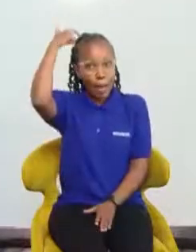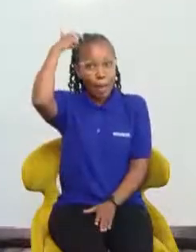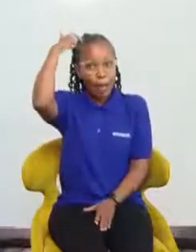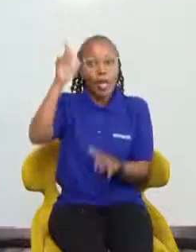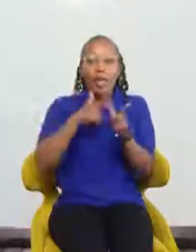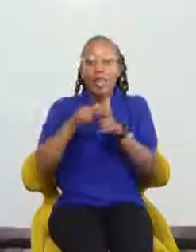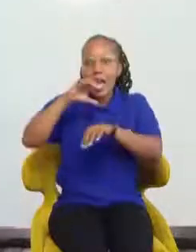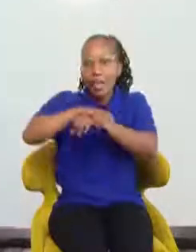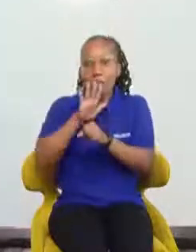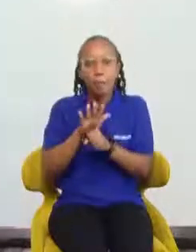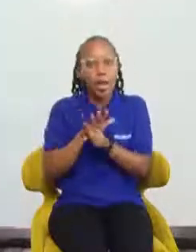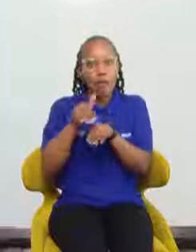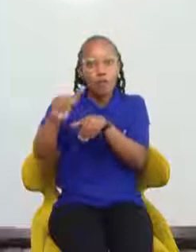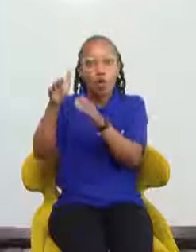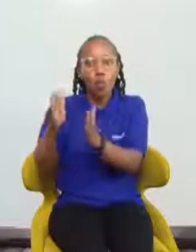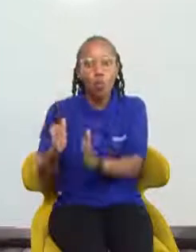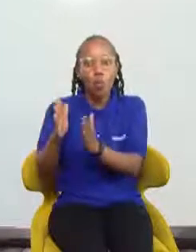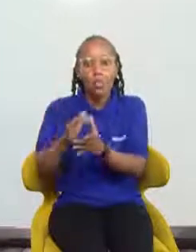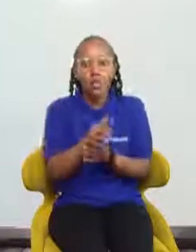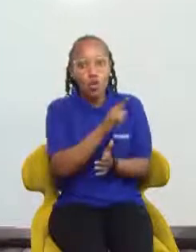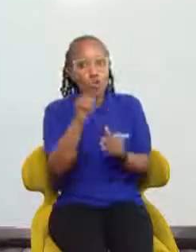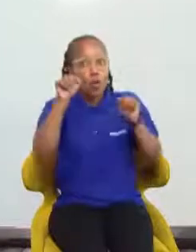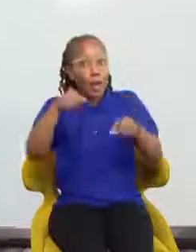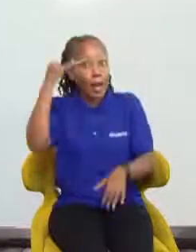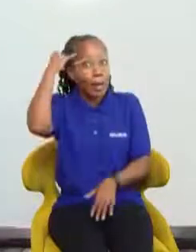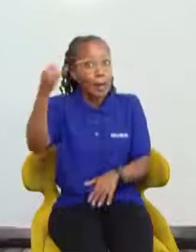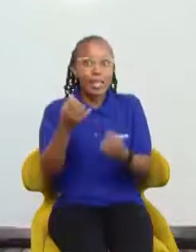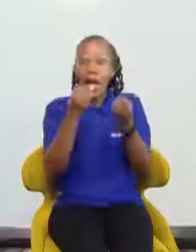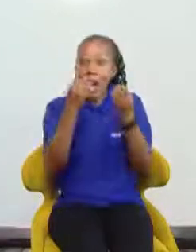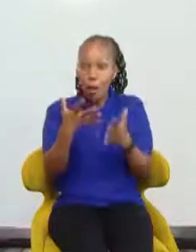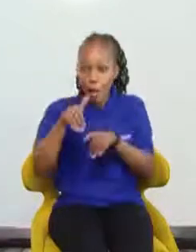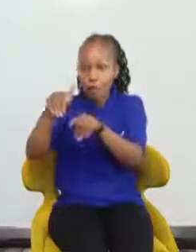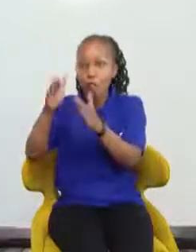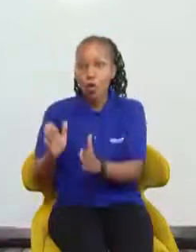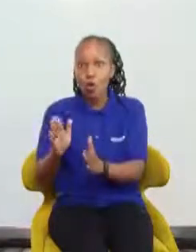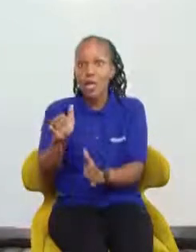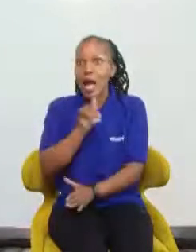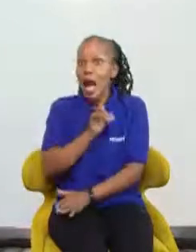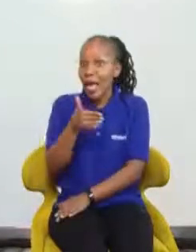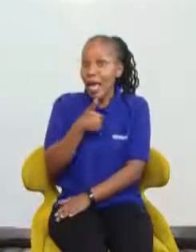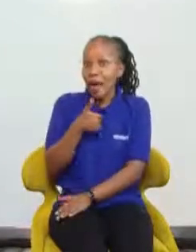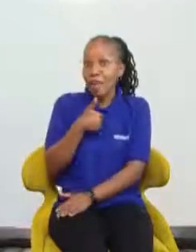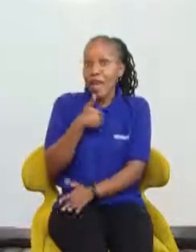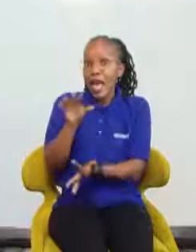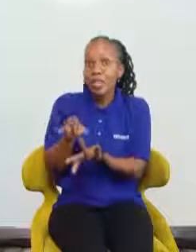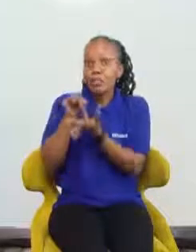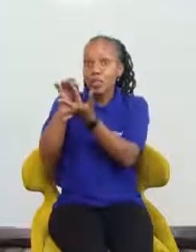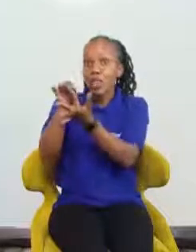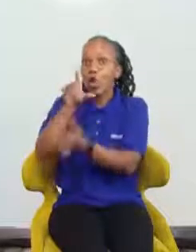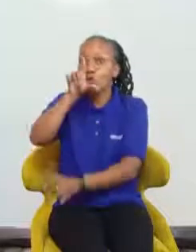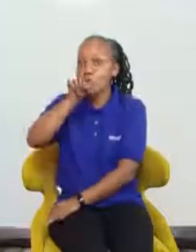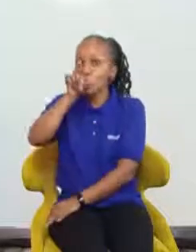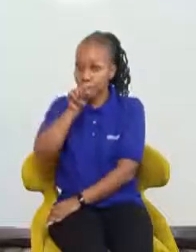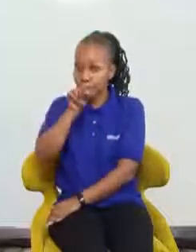many followers as possible. You can imagine how many followers I have, especially on Twitter,